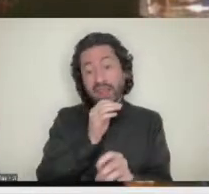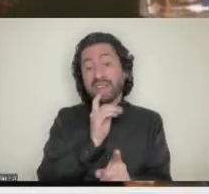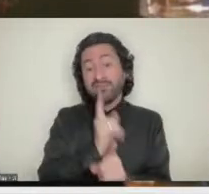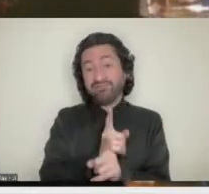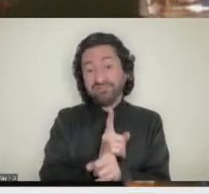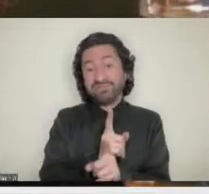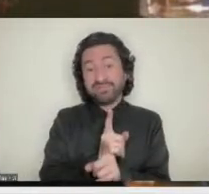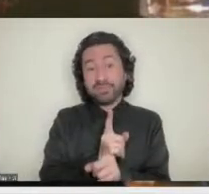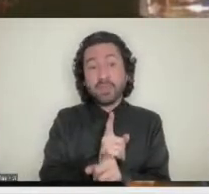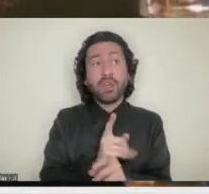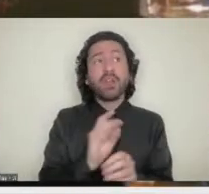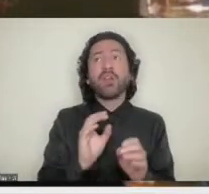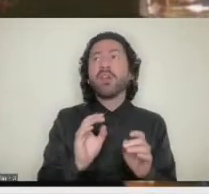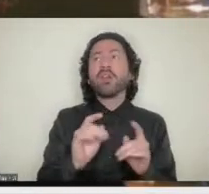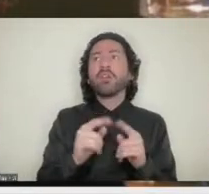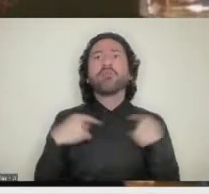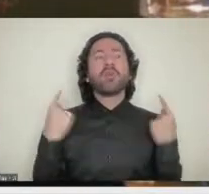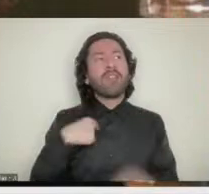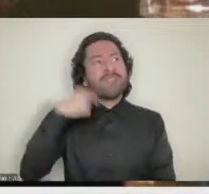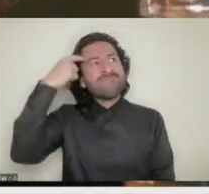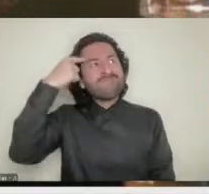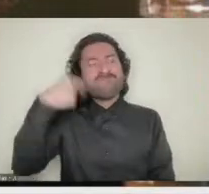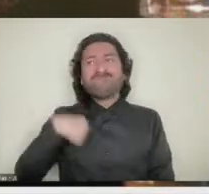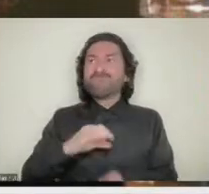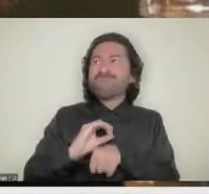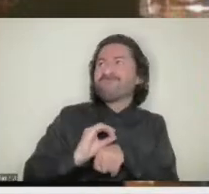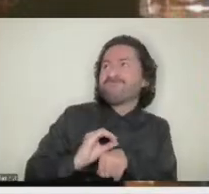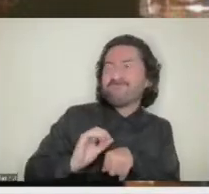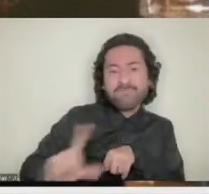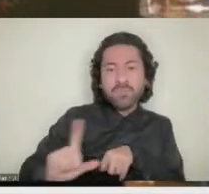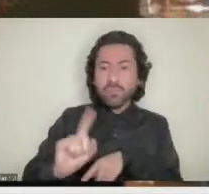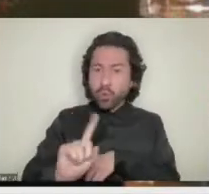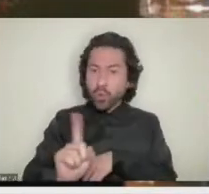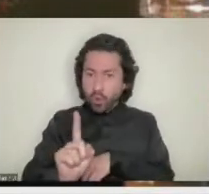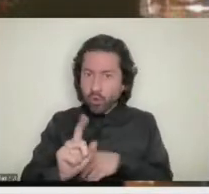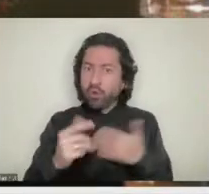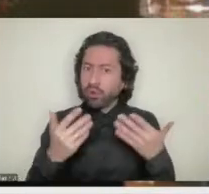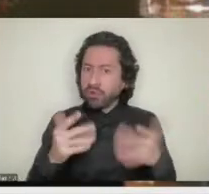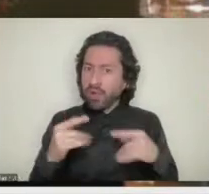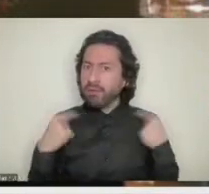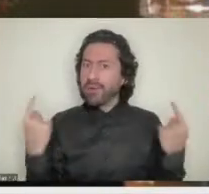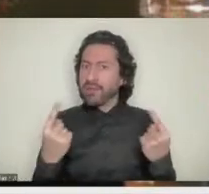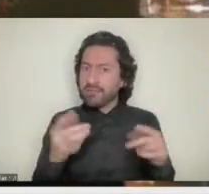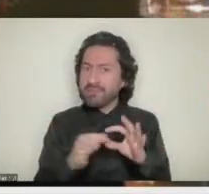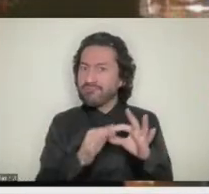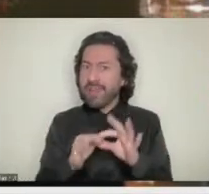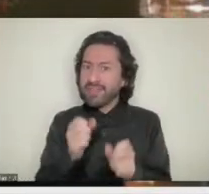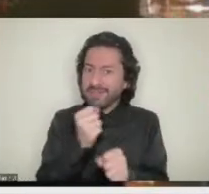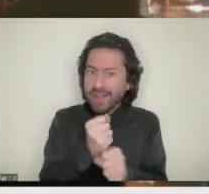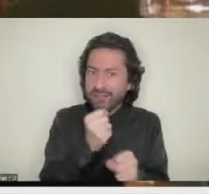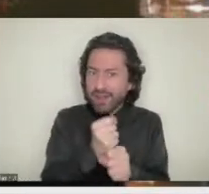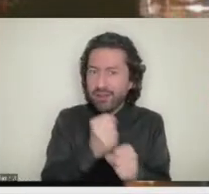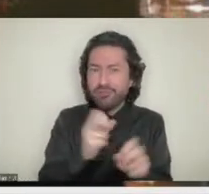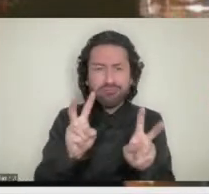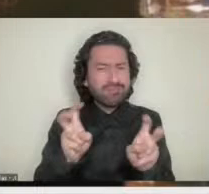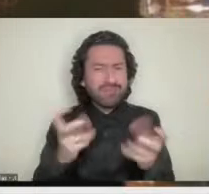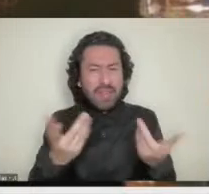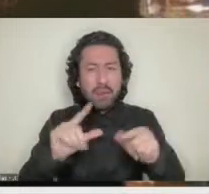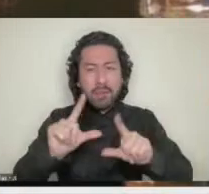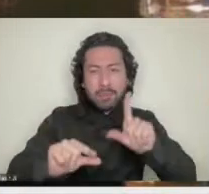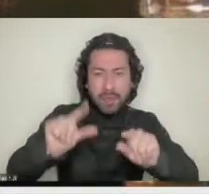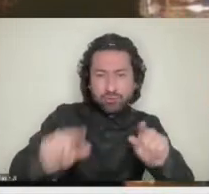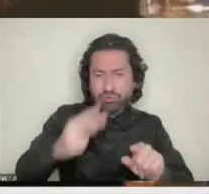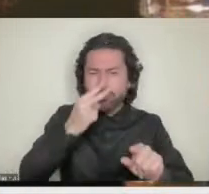have just brought us. We're not starting from scratch, not even at our work. We used to work